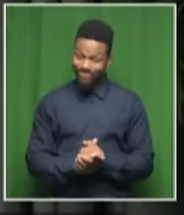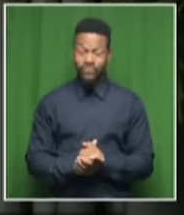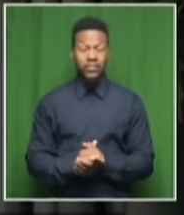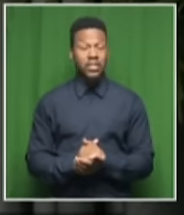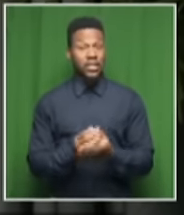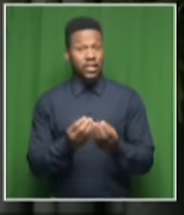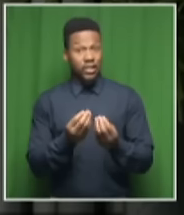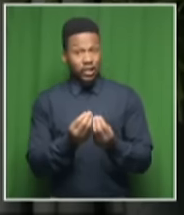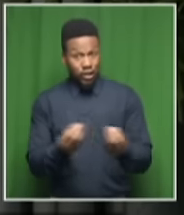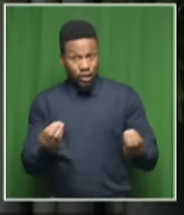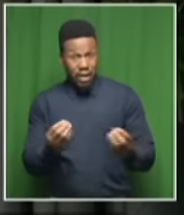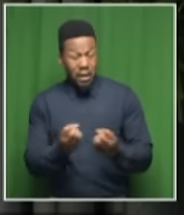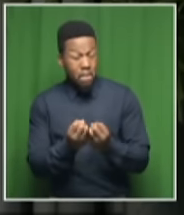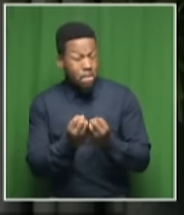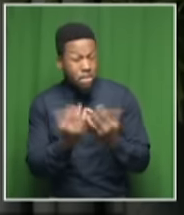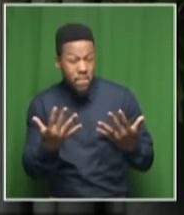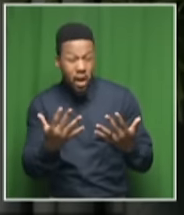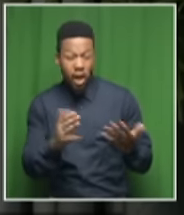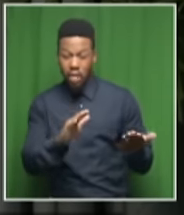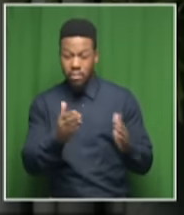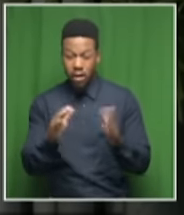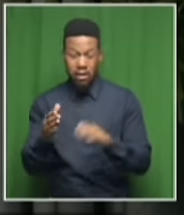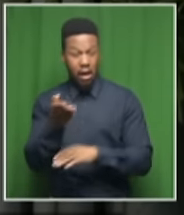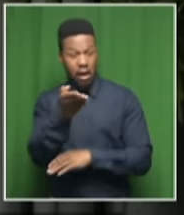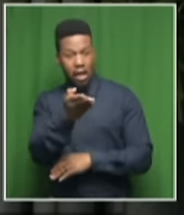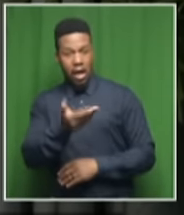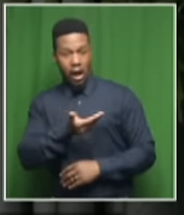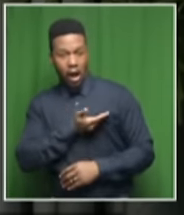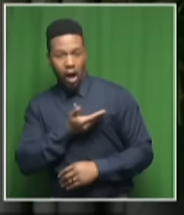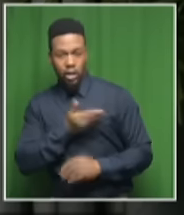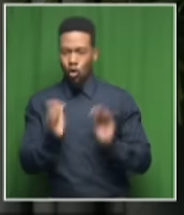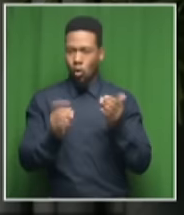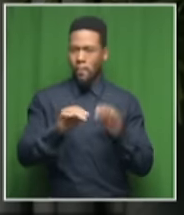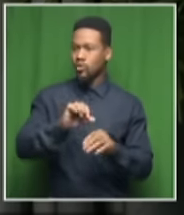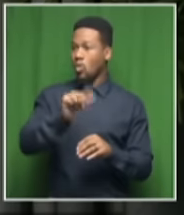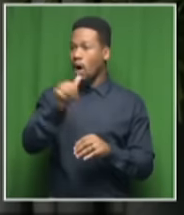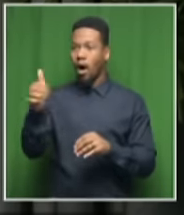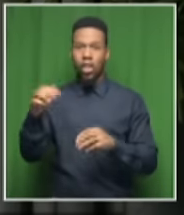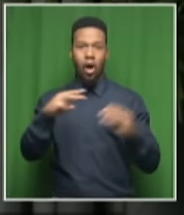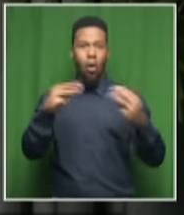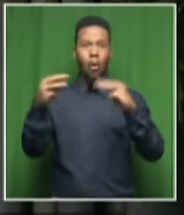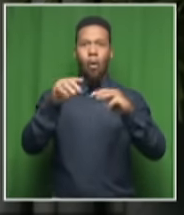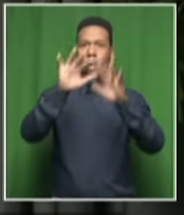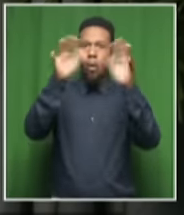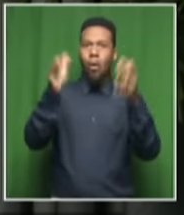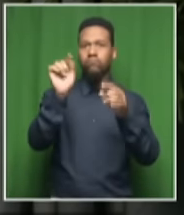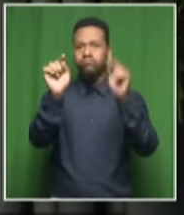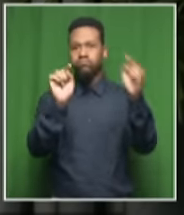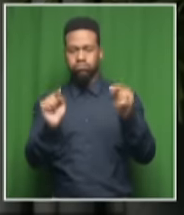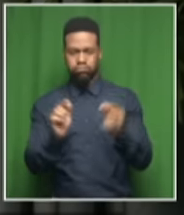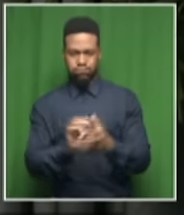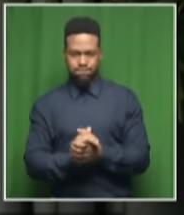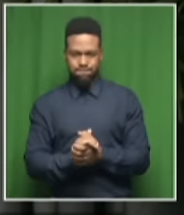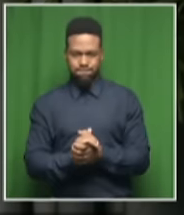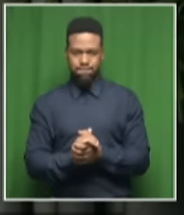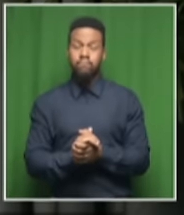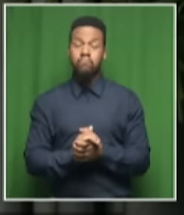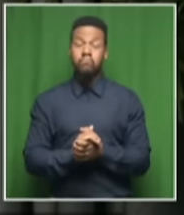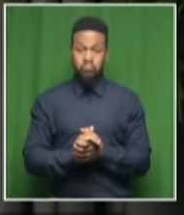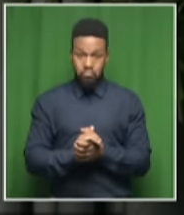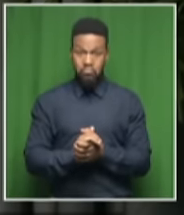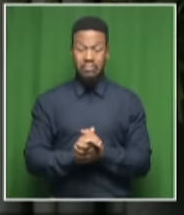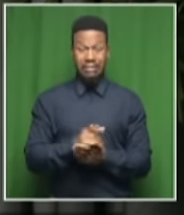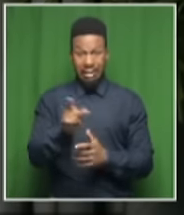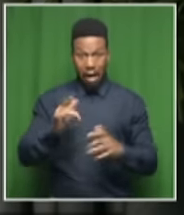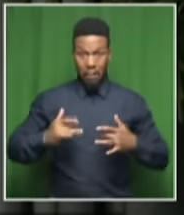Gaza than in all other conflicts around the world this past year. Of those who have survived,